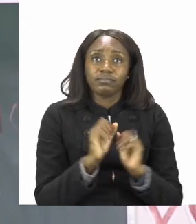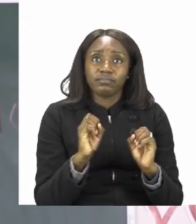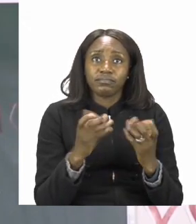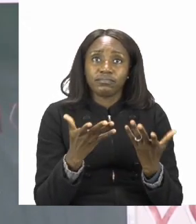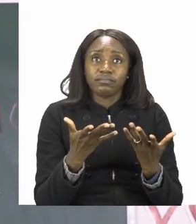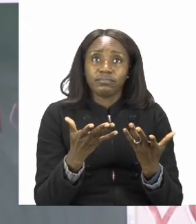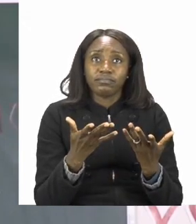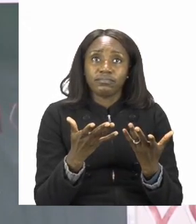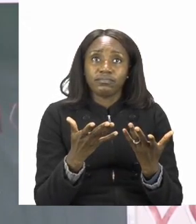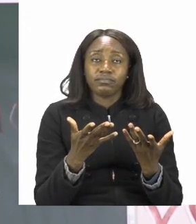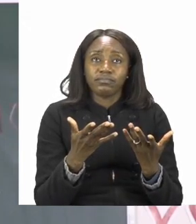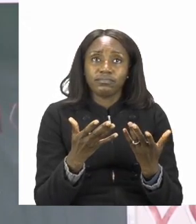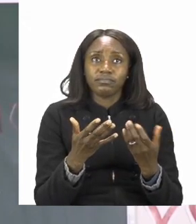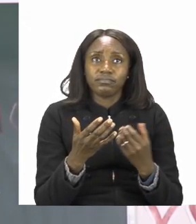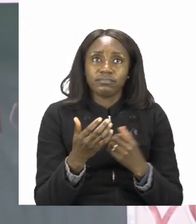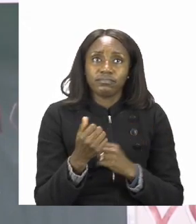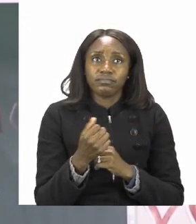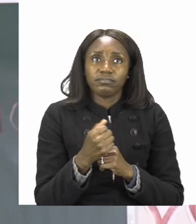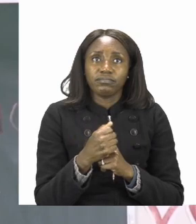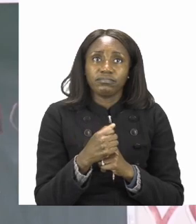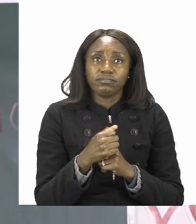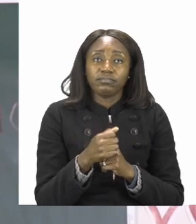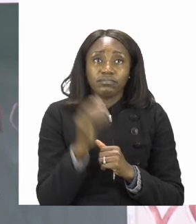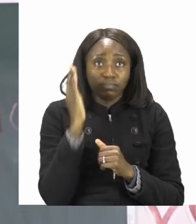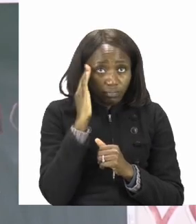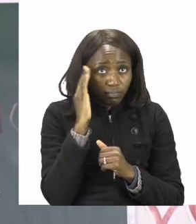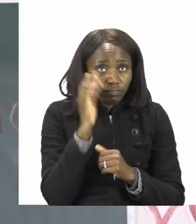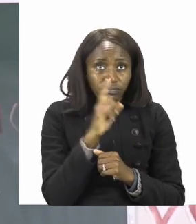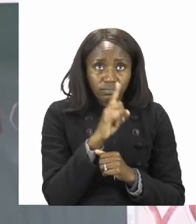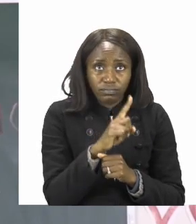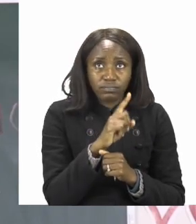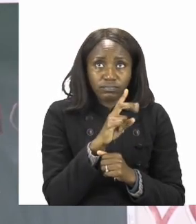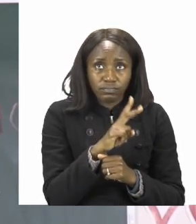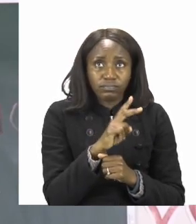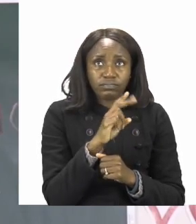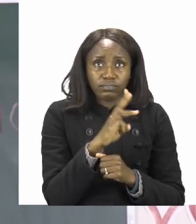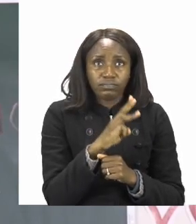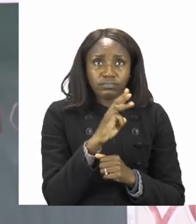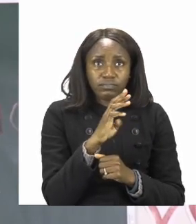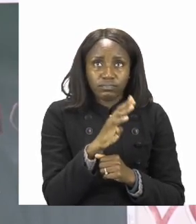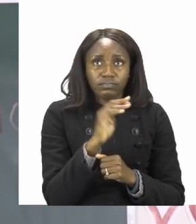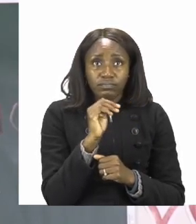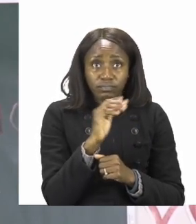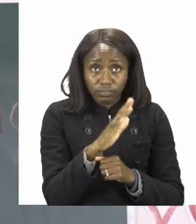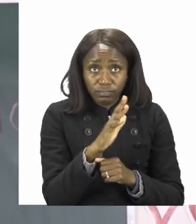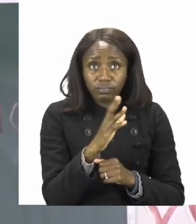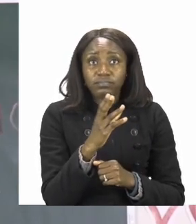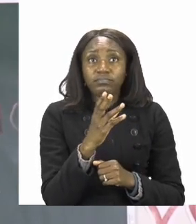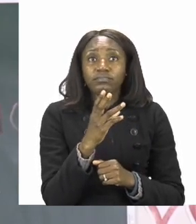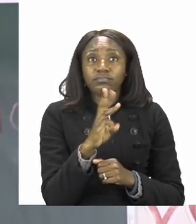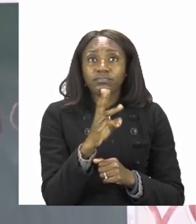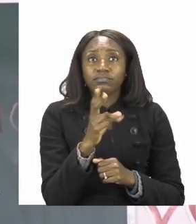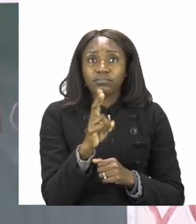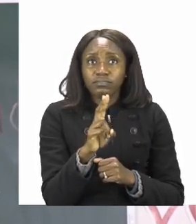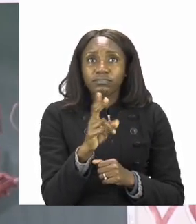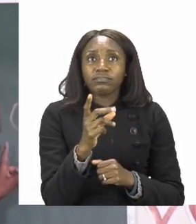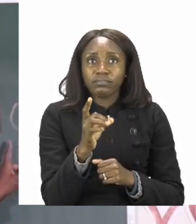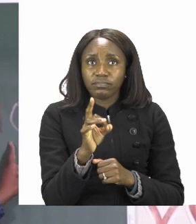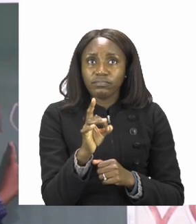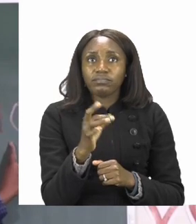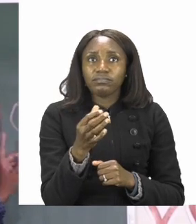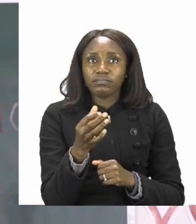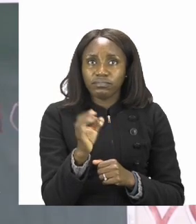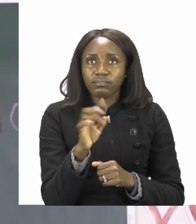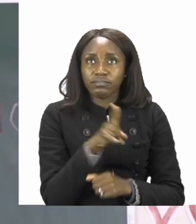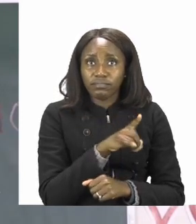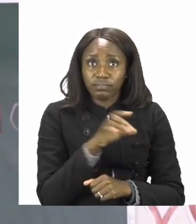having 5. So to continue, we already know that 2 sets gives us